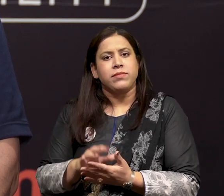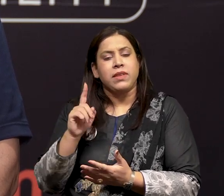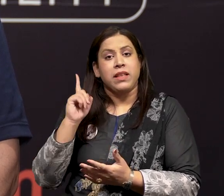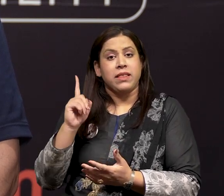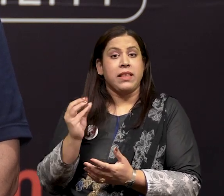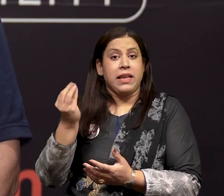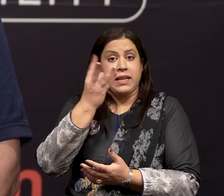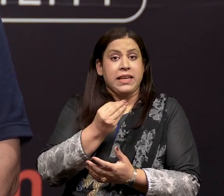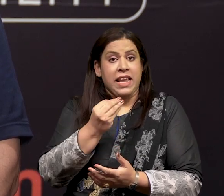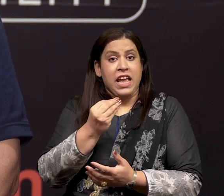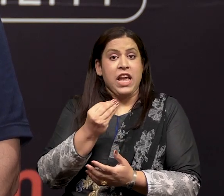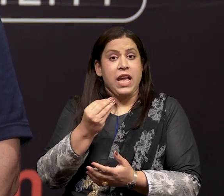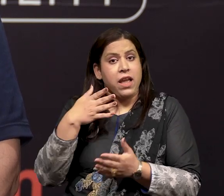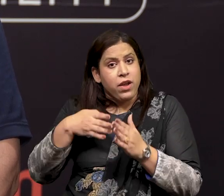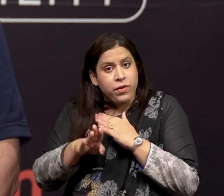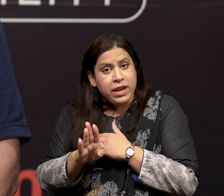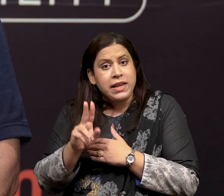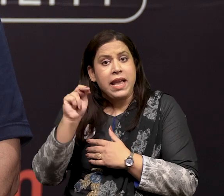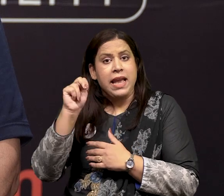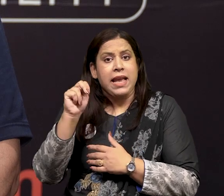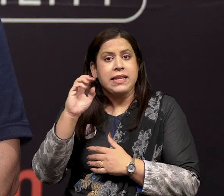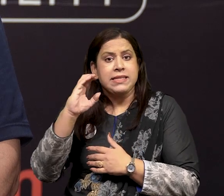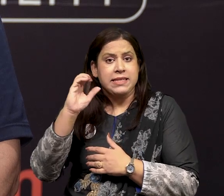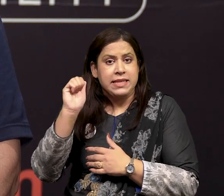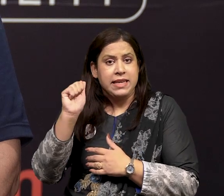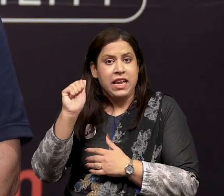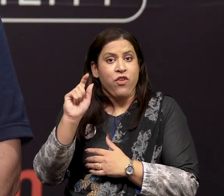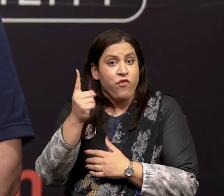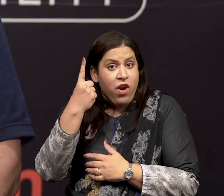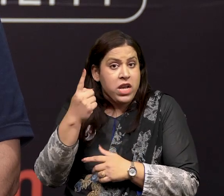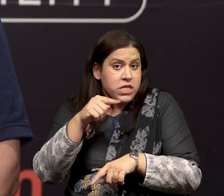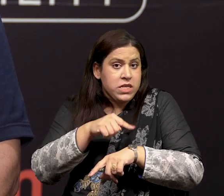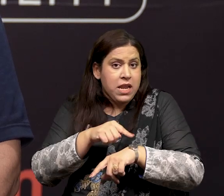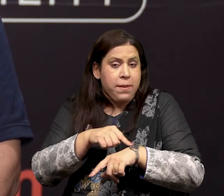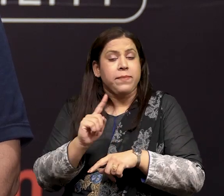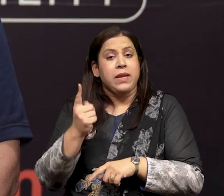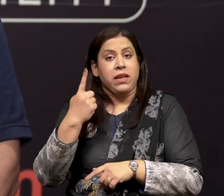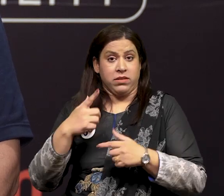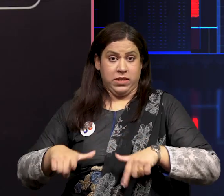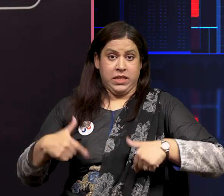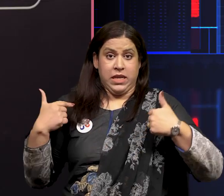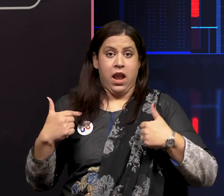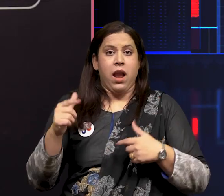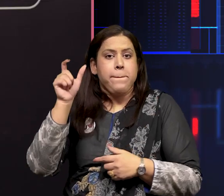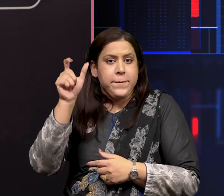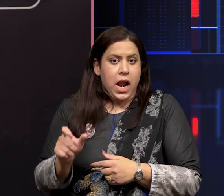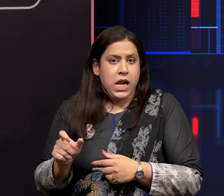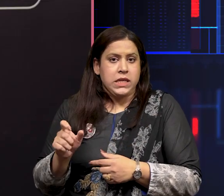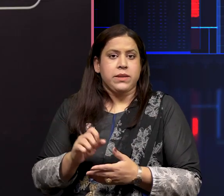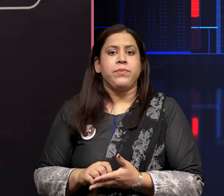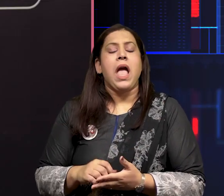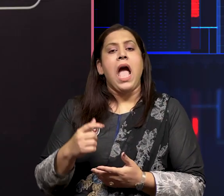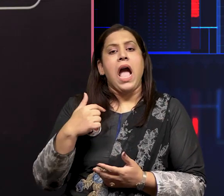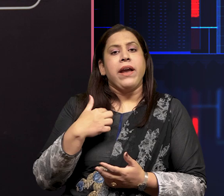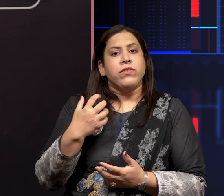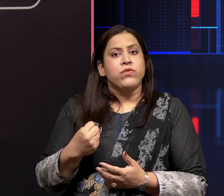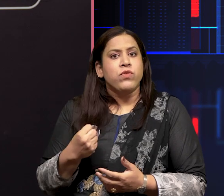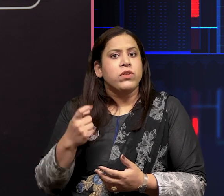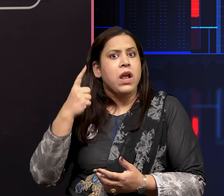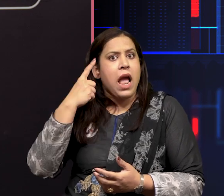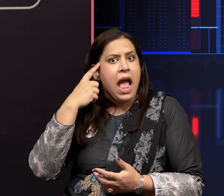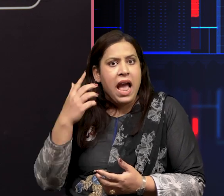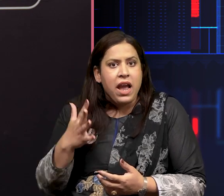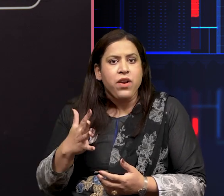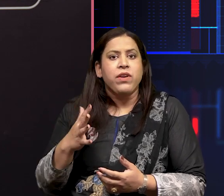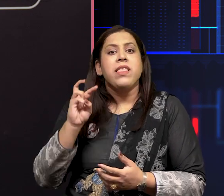same institution as the head of fine art department and professor of fine art. When I go back